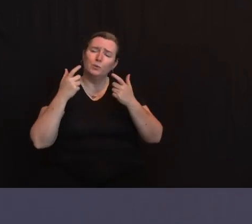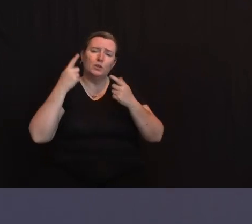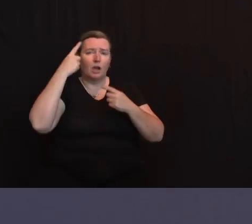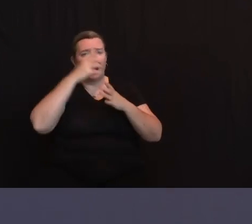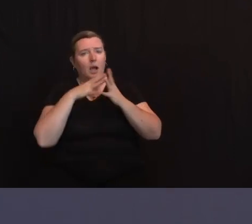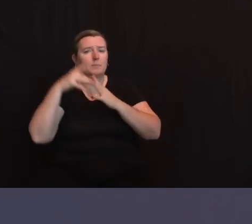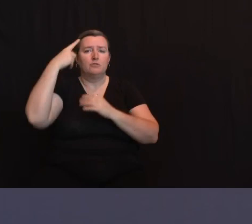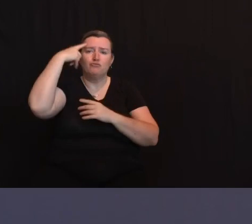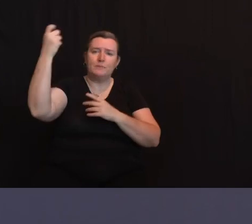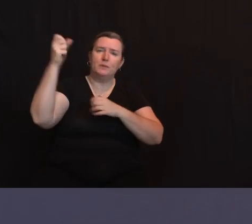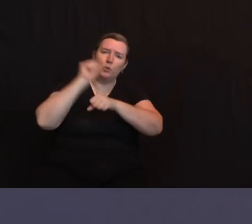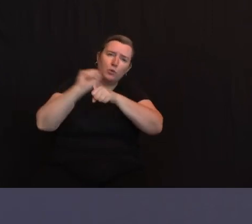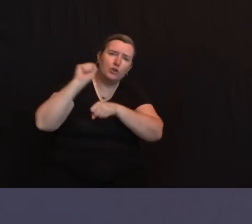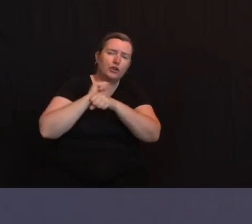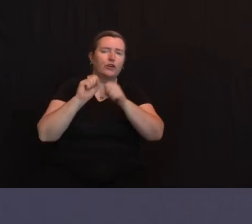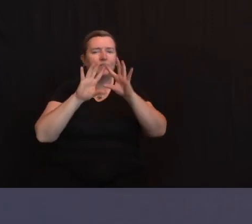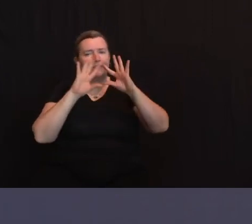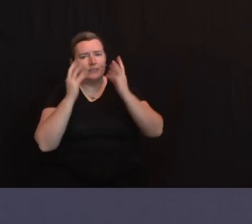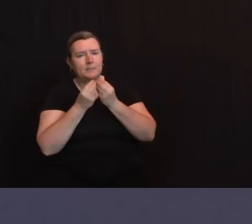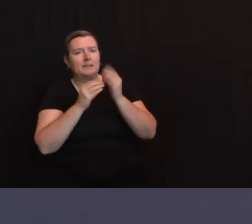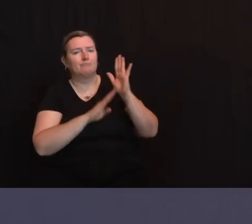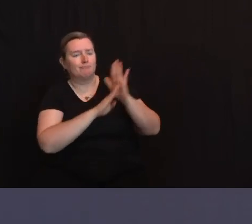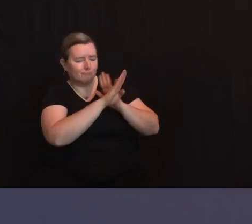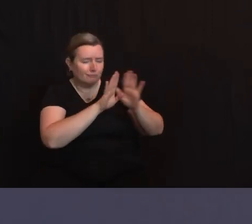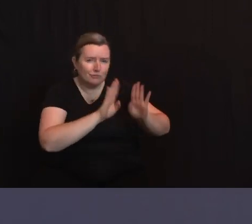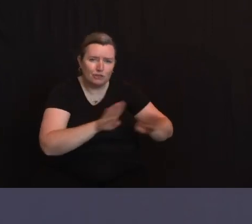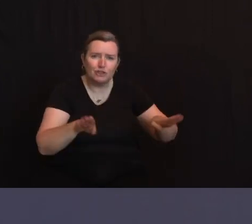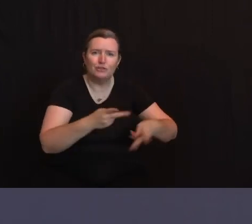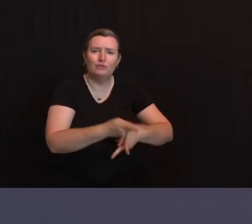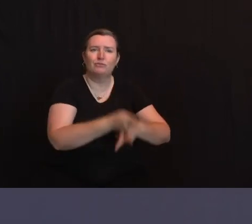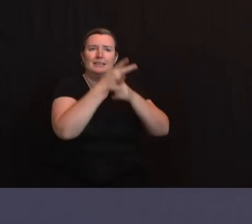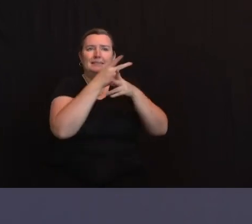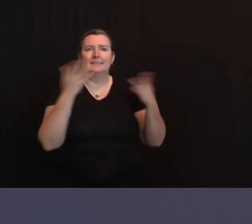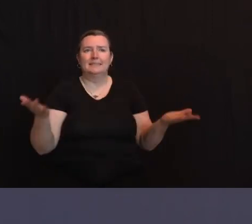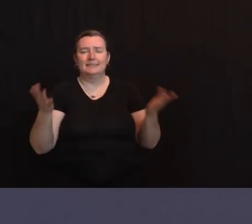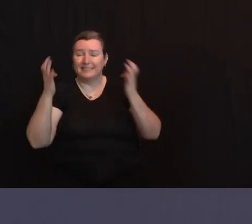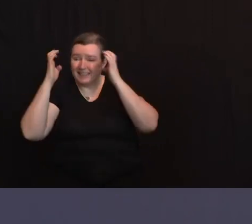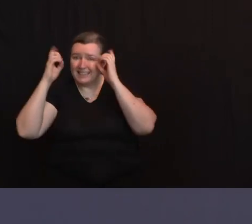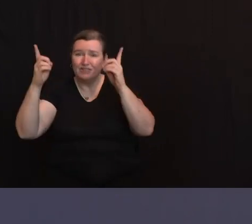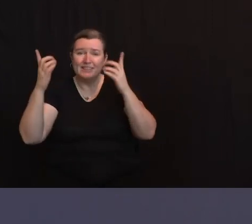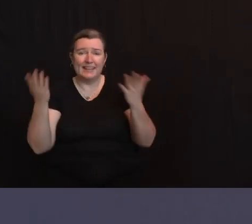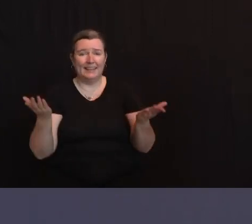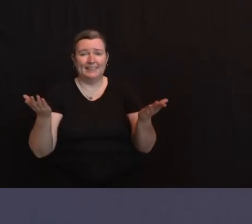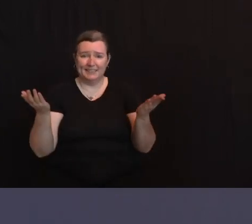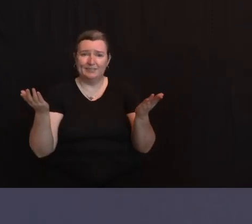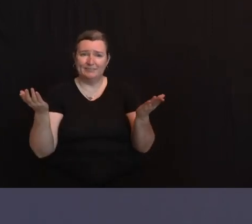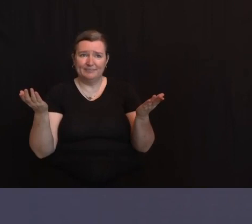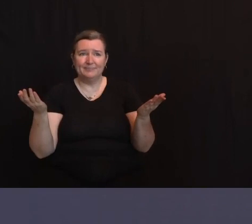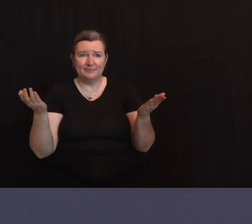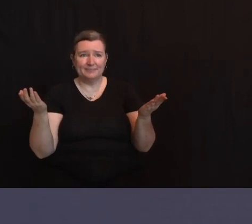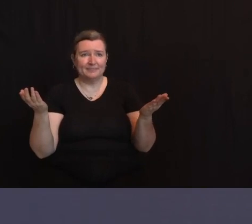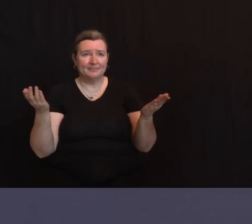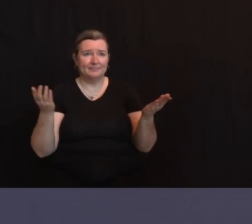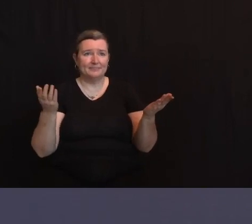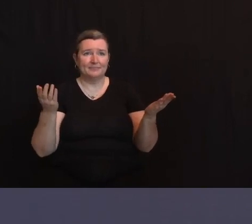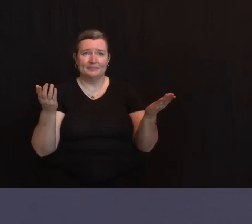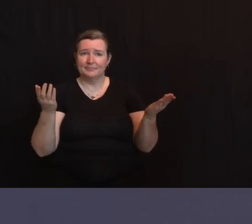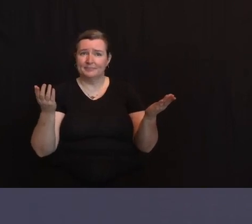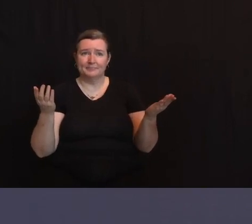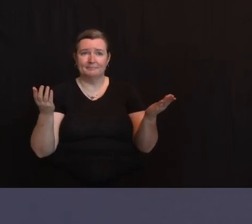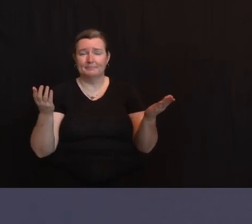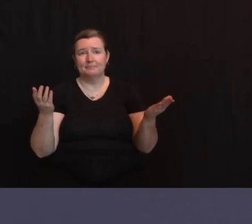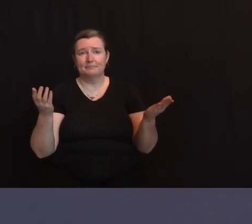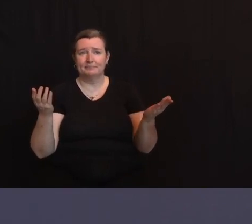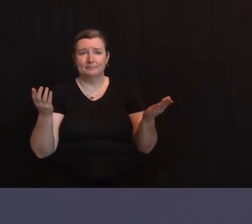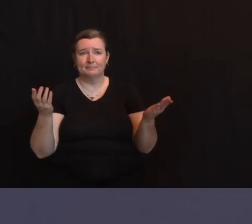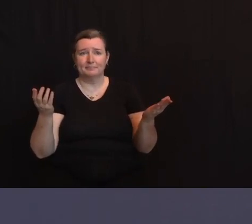to educate their kids to get some, as best they can, some foothold into